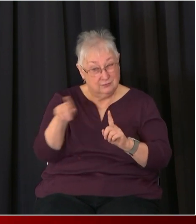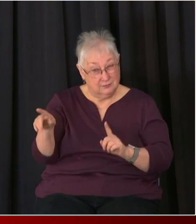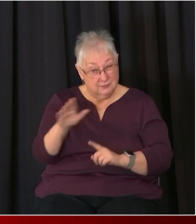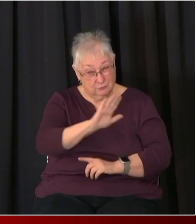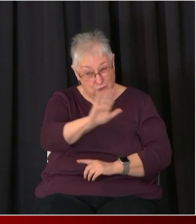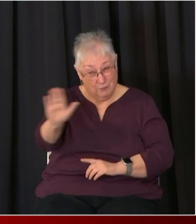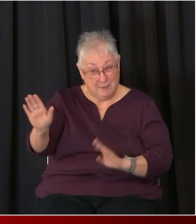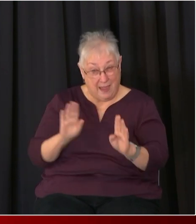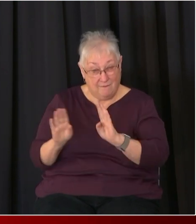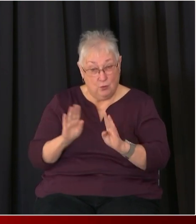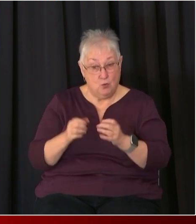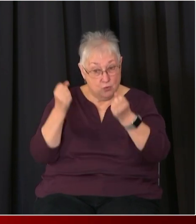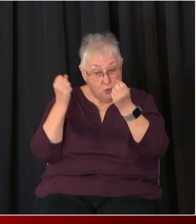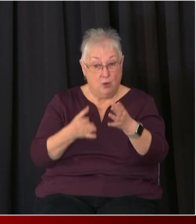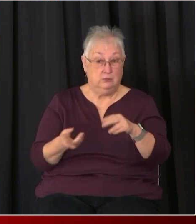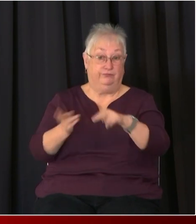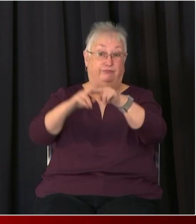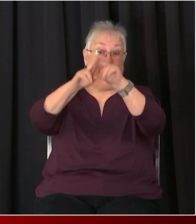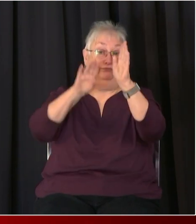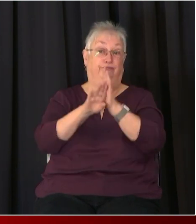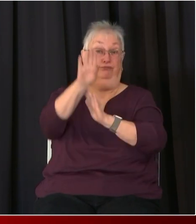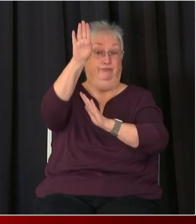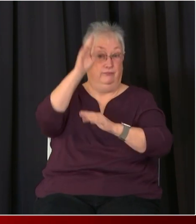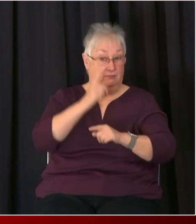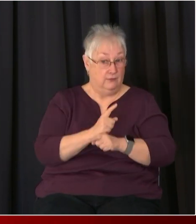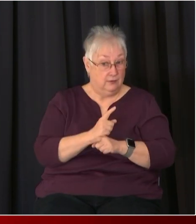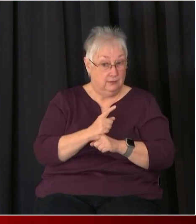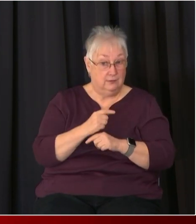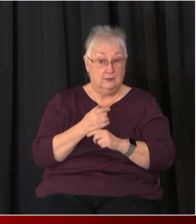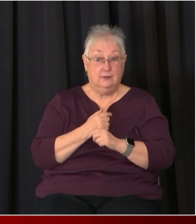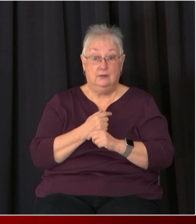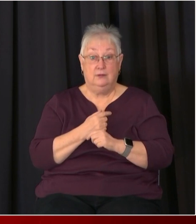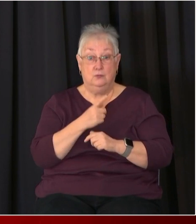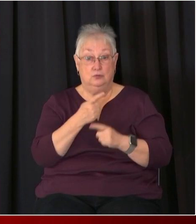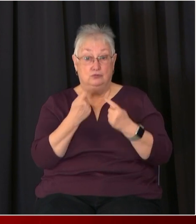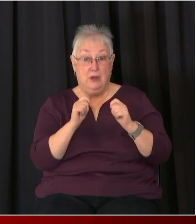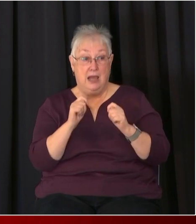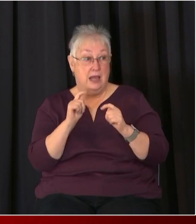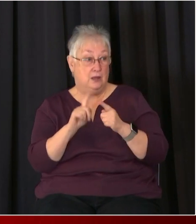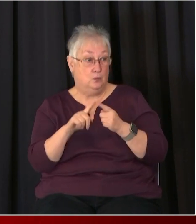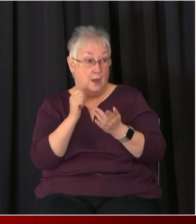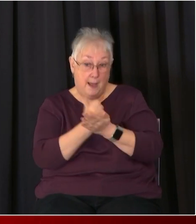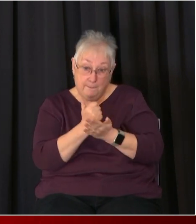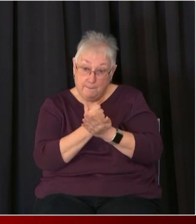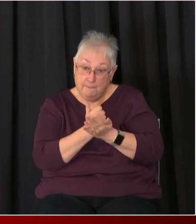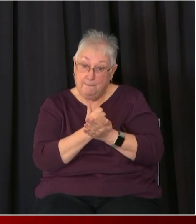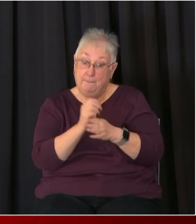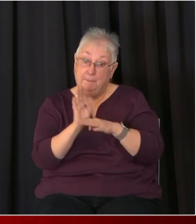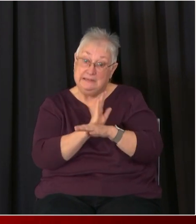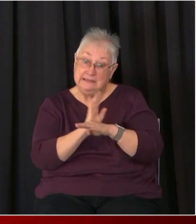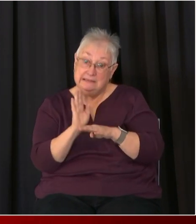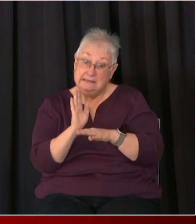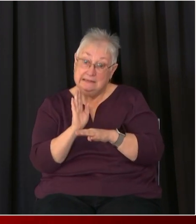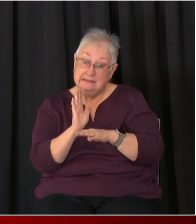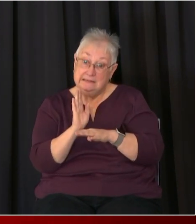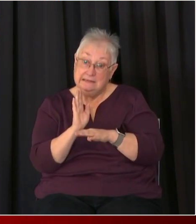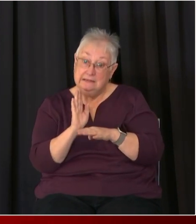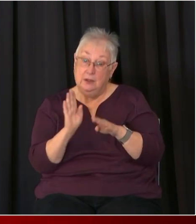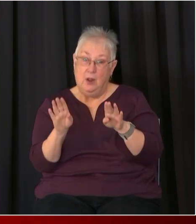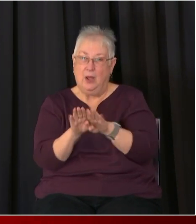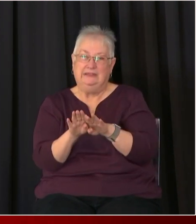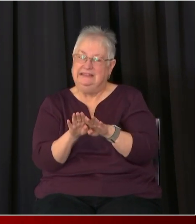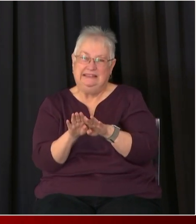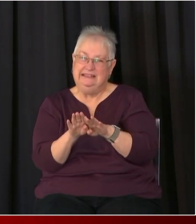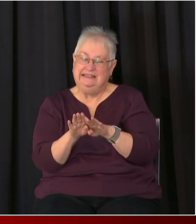terms of increases. I know you guys are putting a lot of money into DC businesses, but how is this not punishing these businesses for